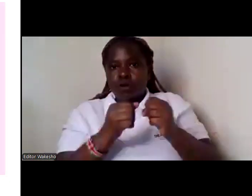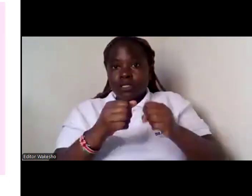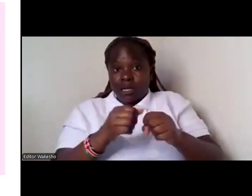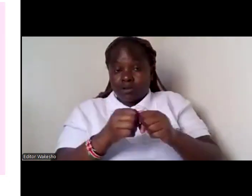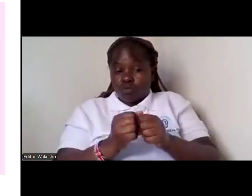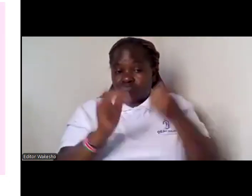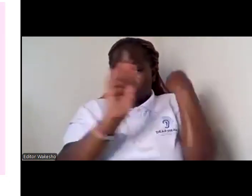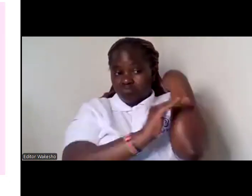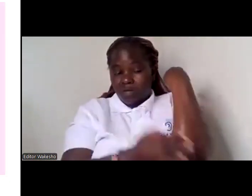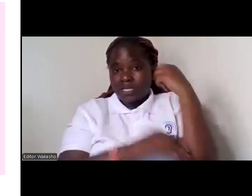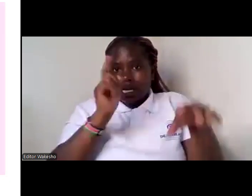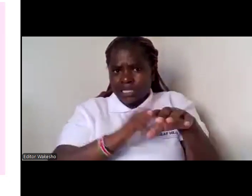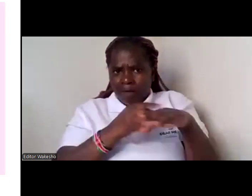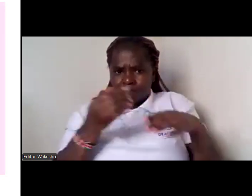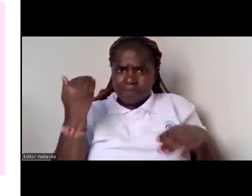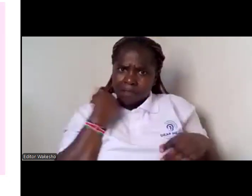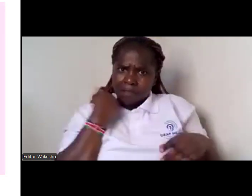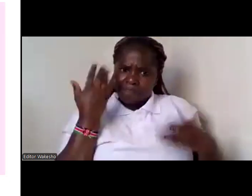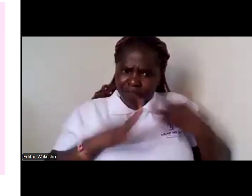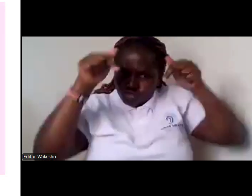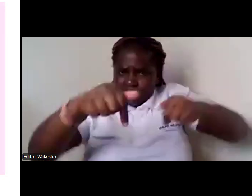intercourse immediately after their periods.